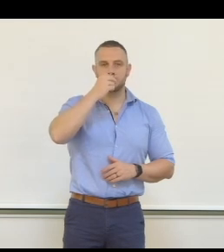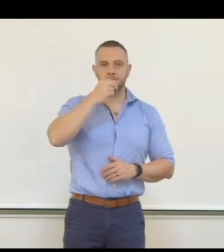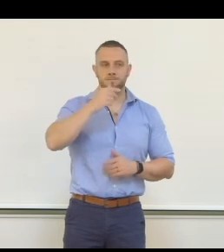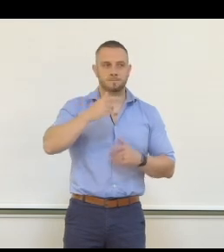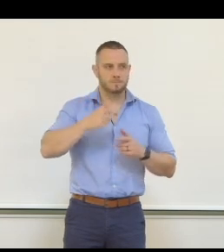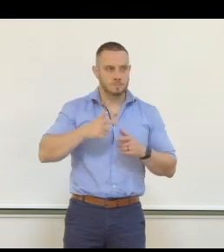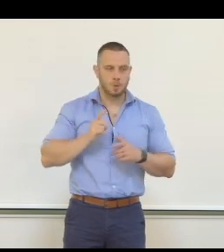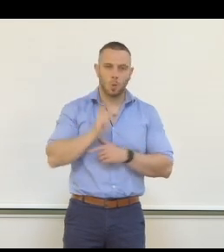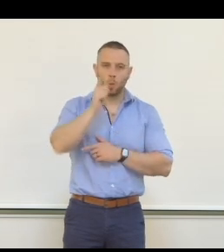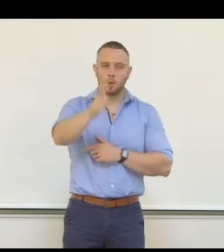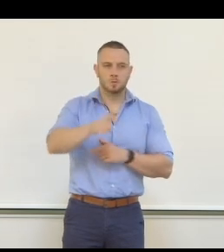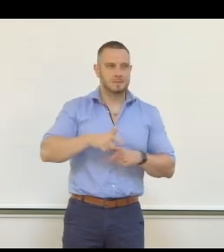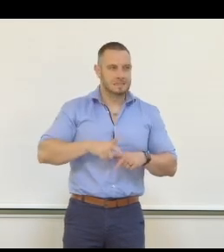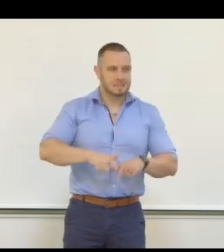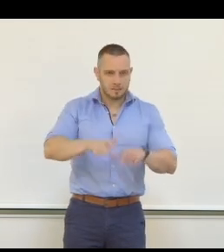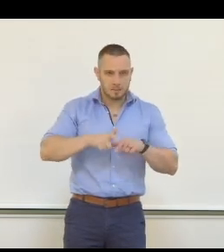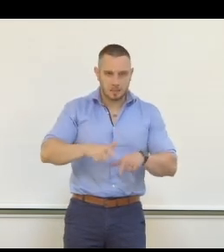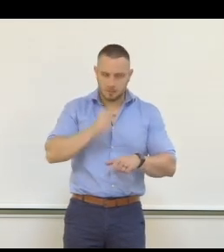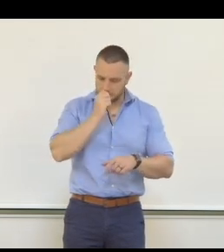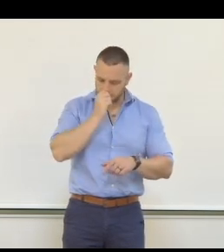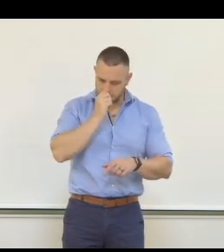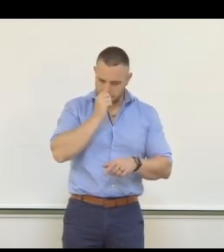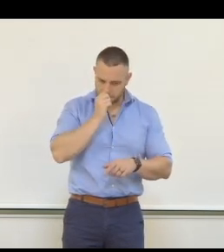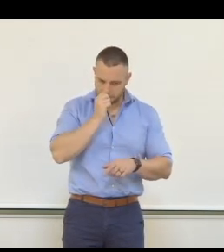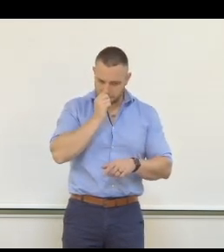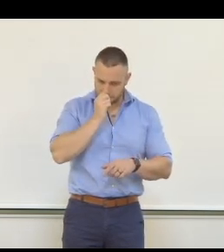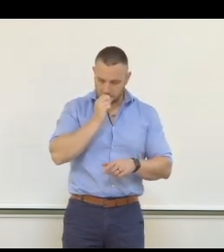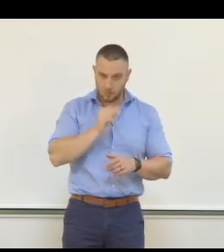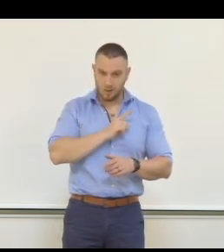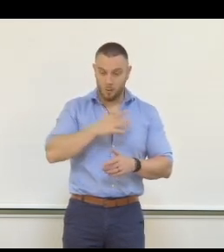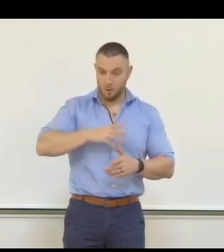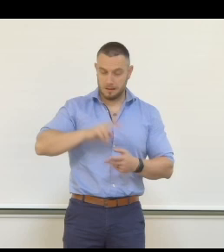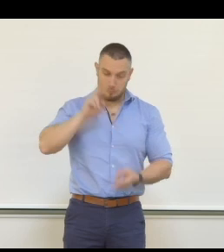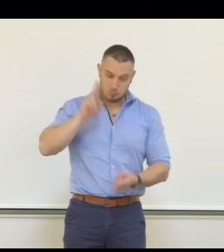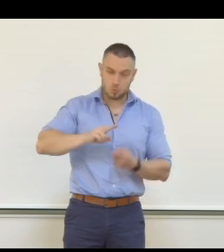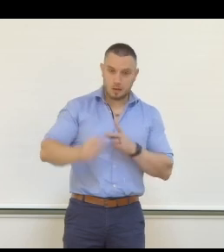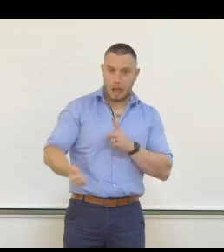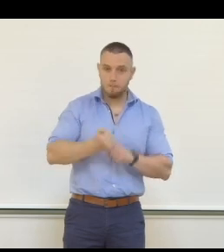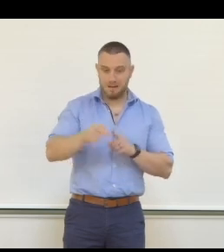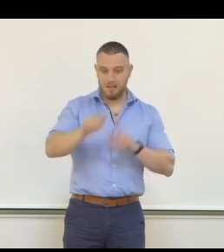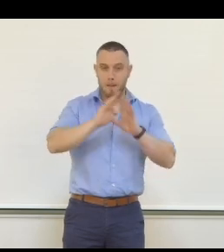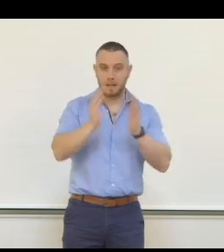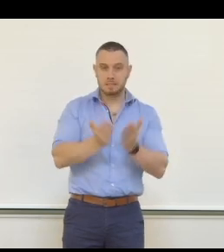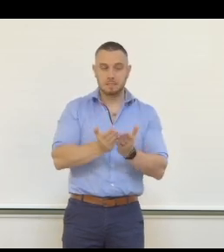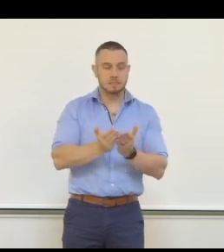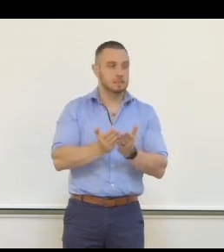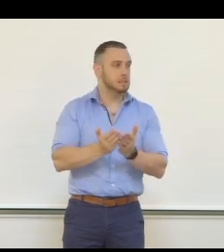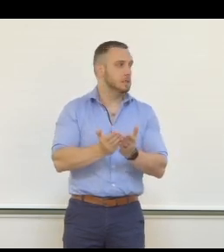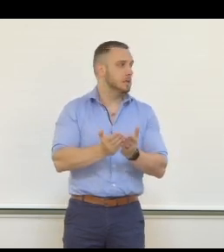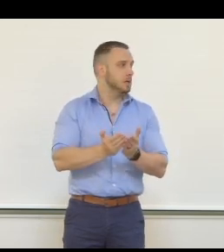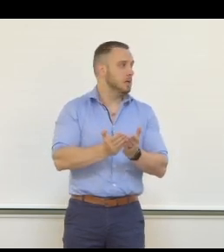sustaining humans on Mars in the long term and with minimal impact on the planet, one